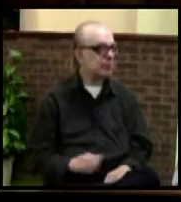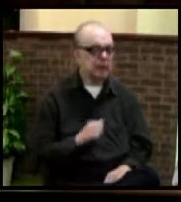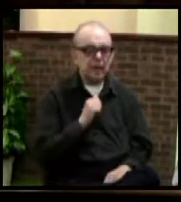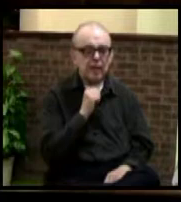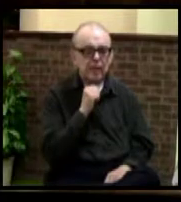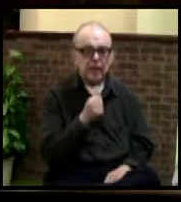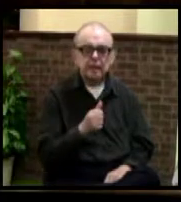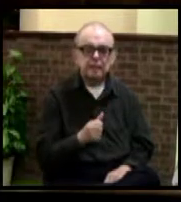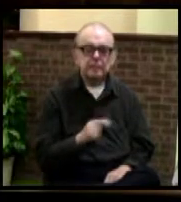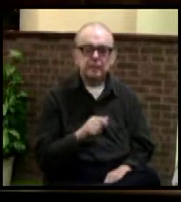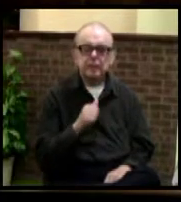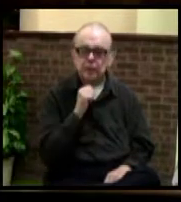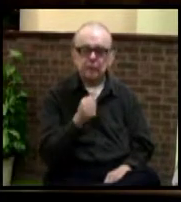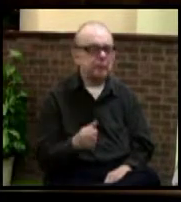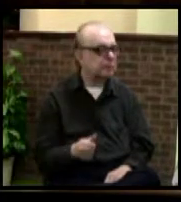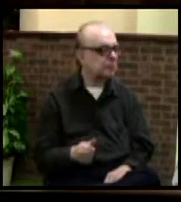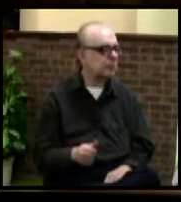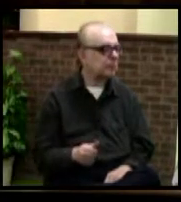They don't just